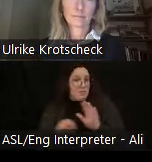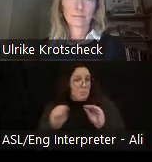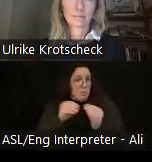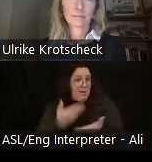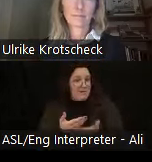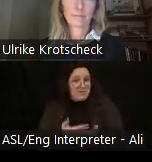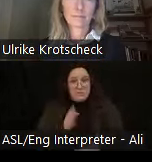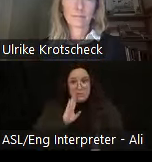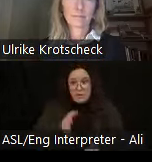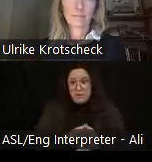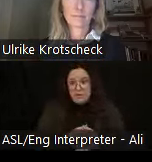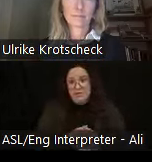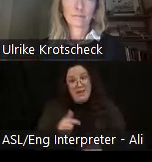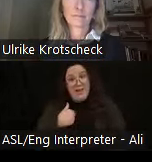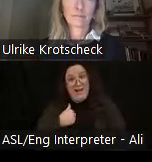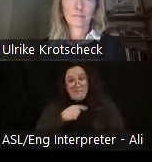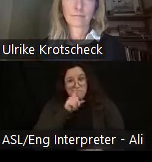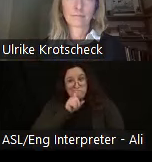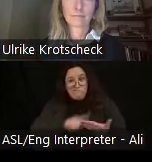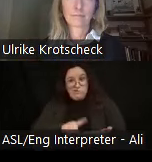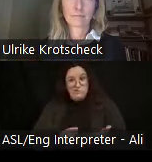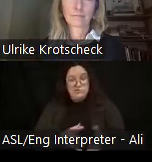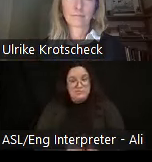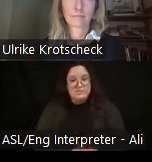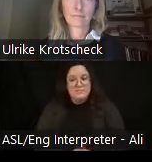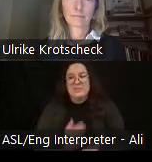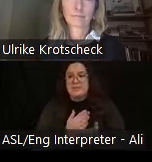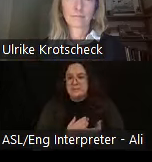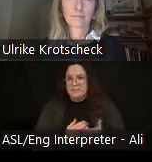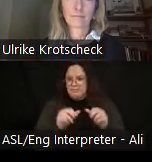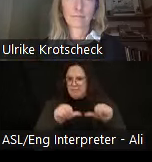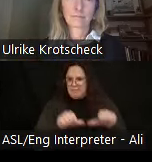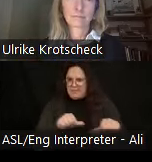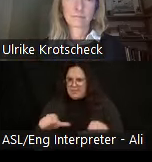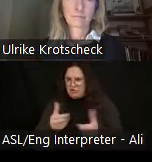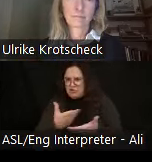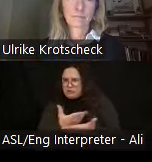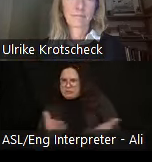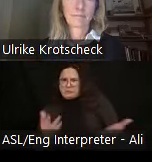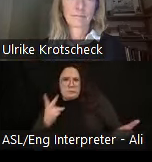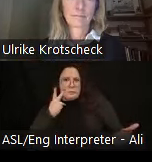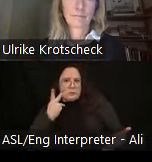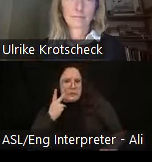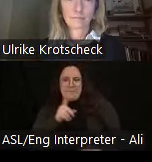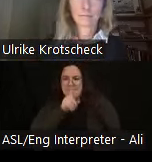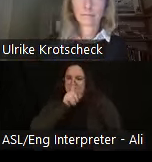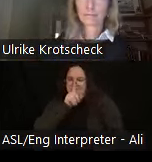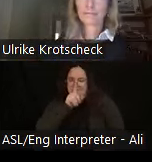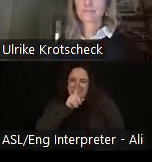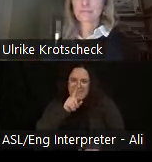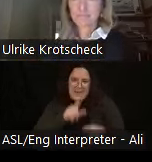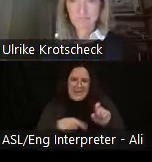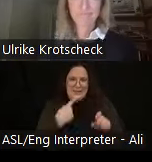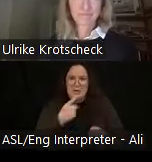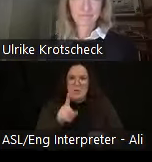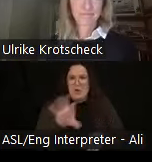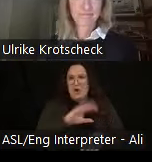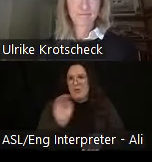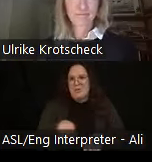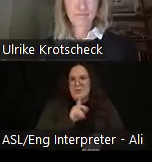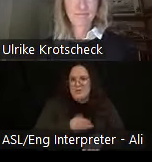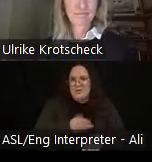I'm looking, and we have some potential stuff that's happening, but nothing that I'm going to say is for sure. When we